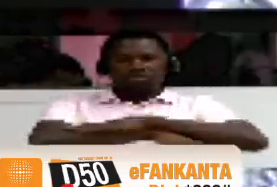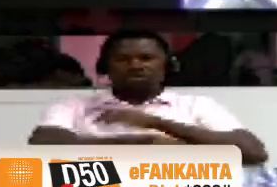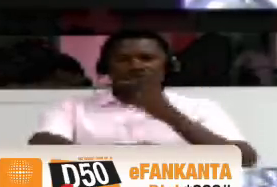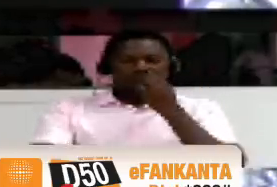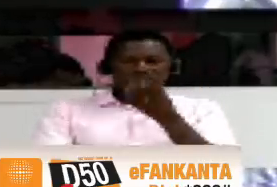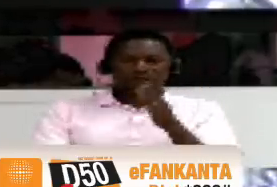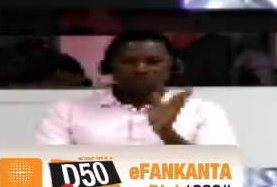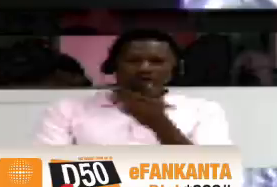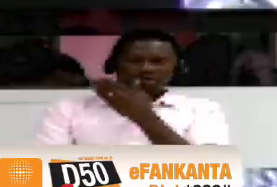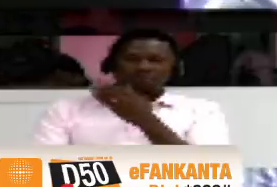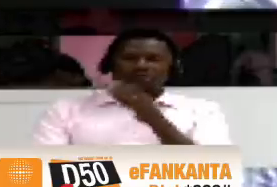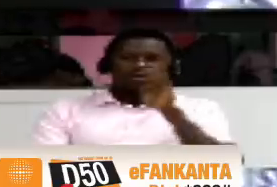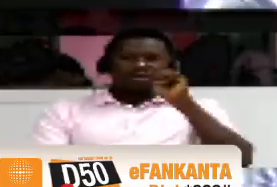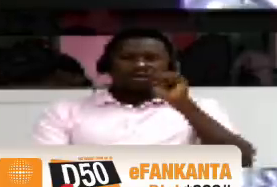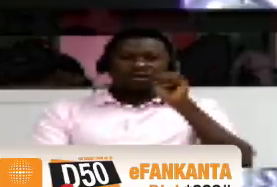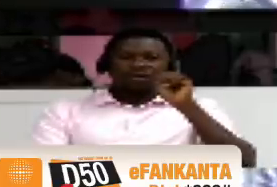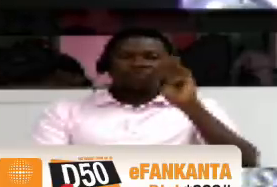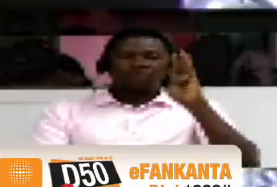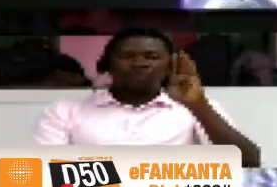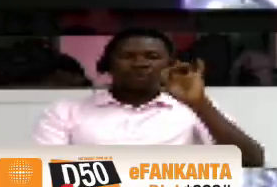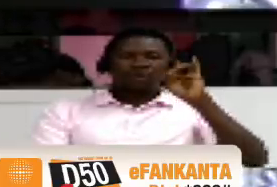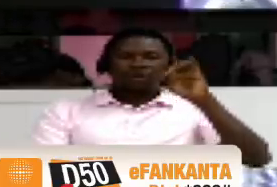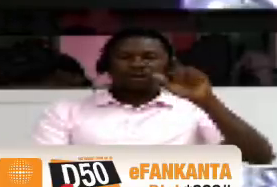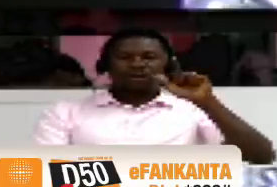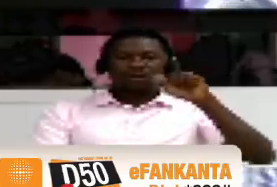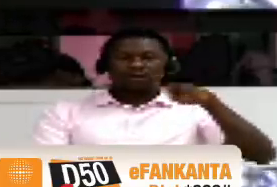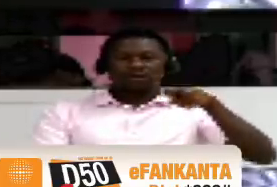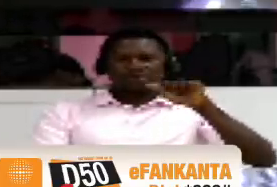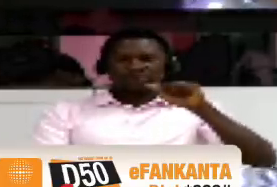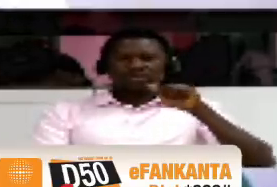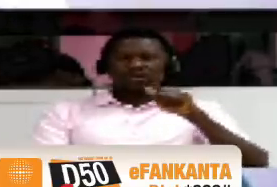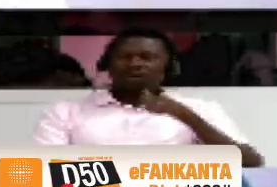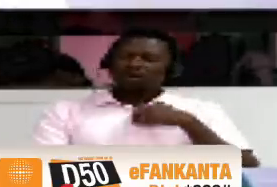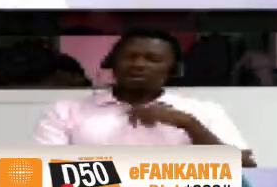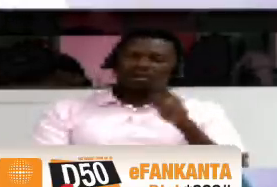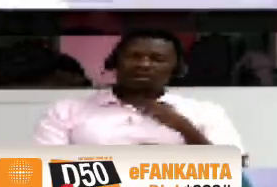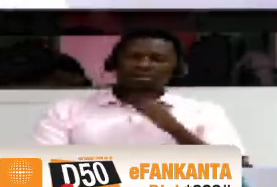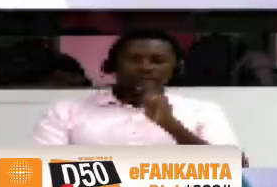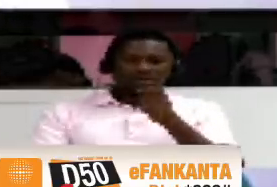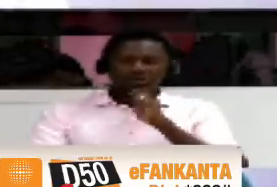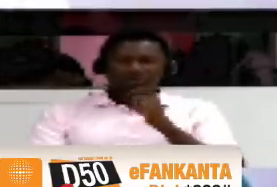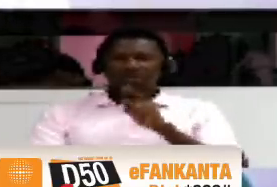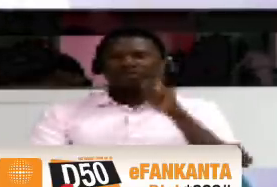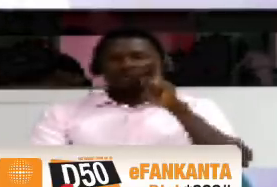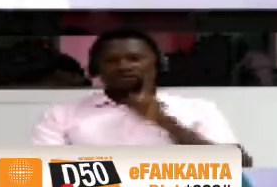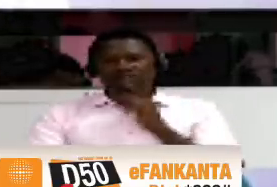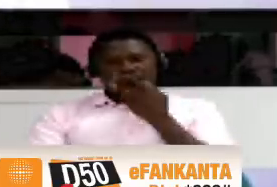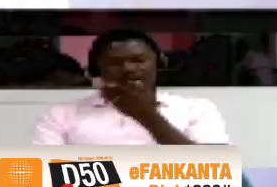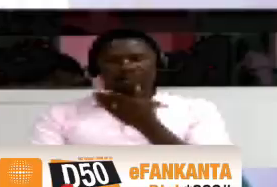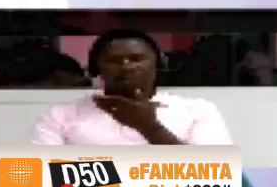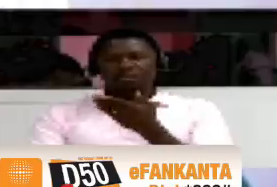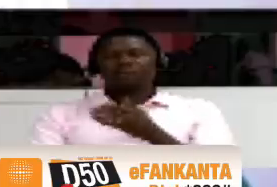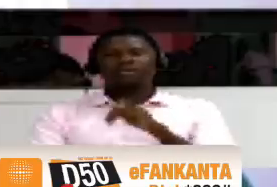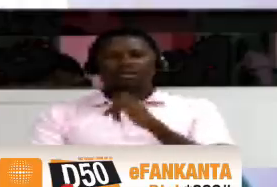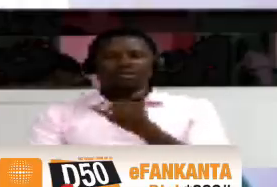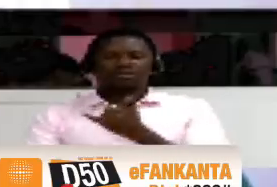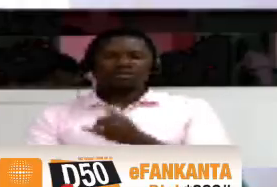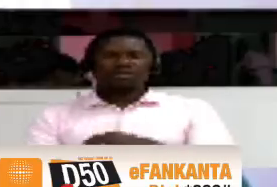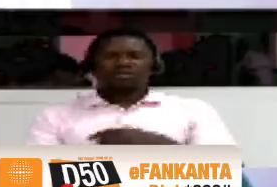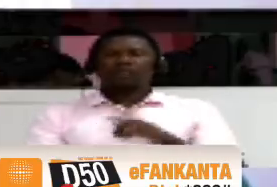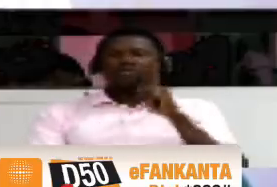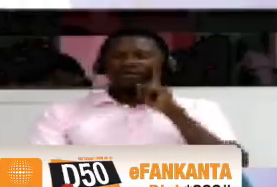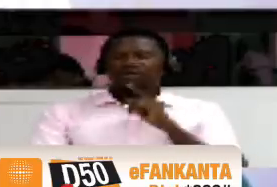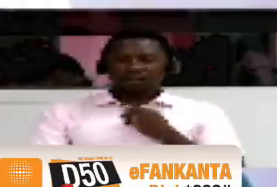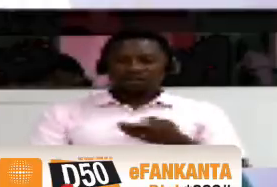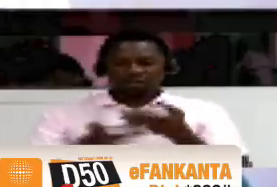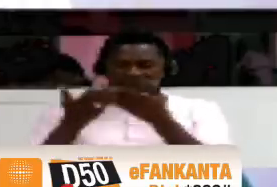Ibrahim Abari's house and interviewed his father. Exactly. Is that correct? Exactly. And the father also provided you with information.